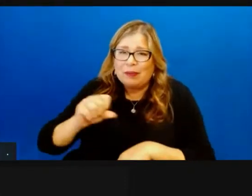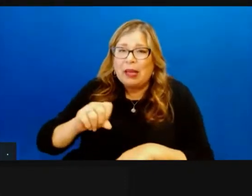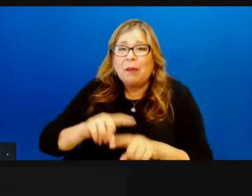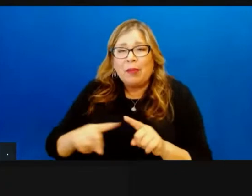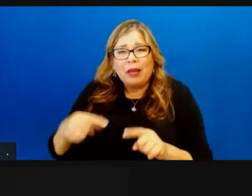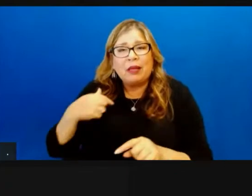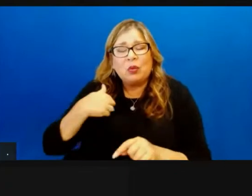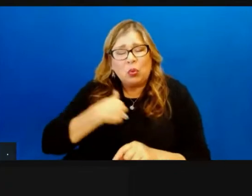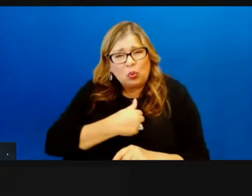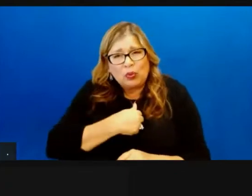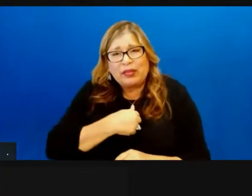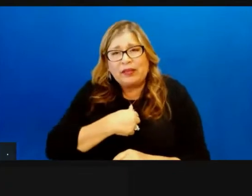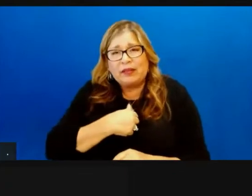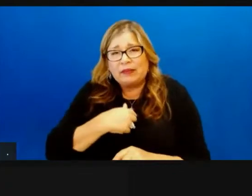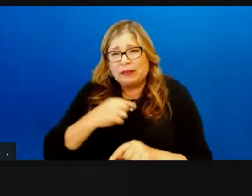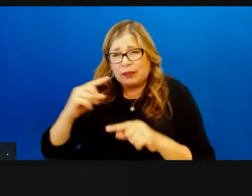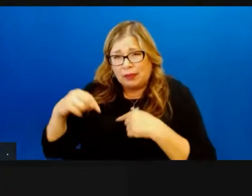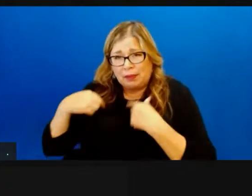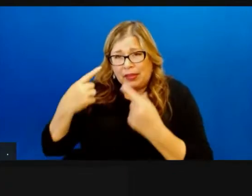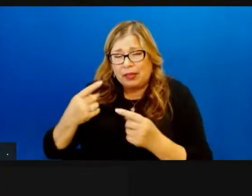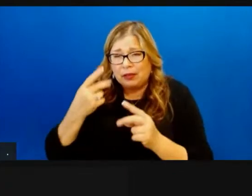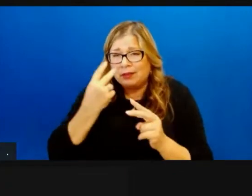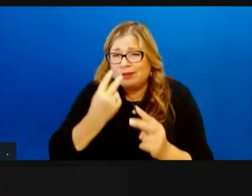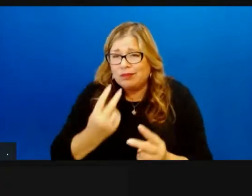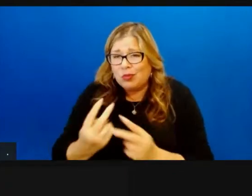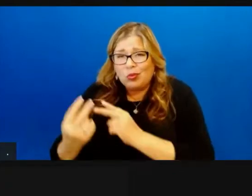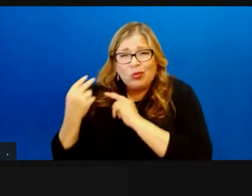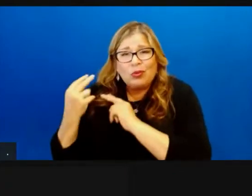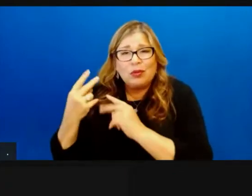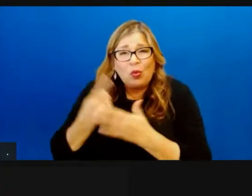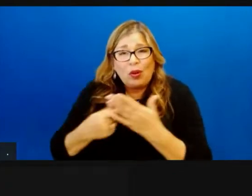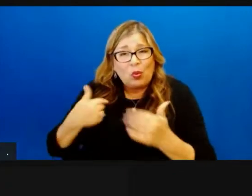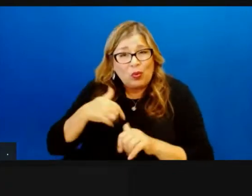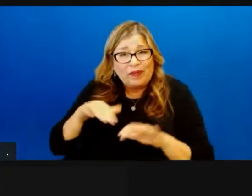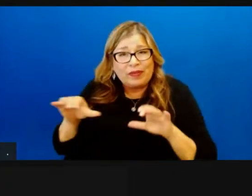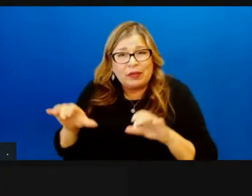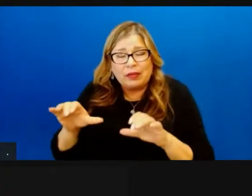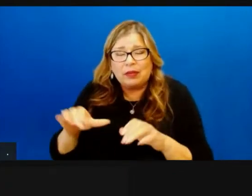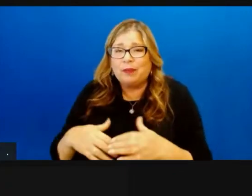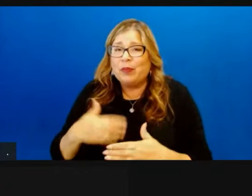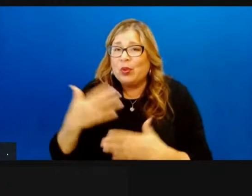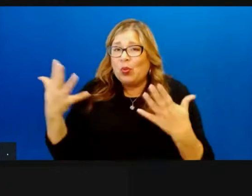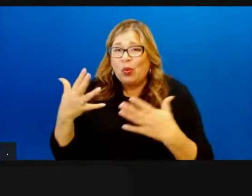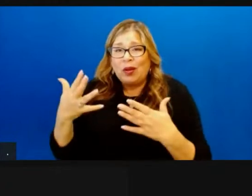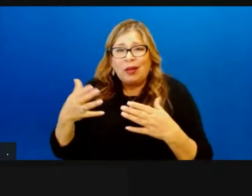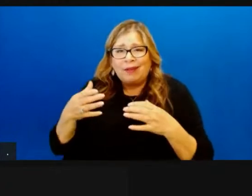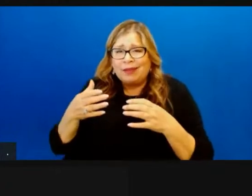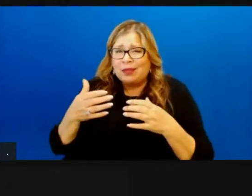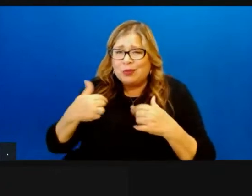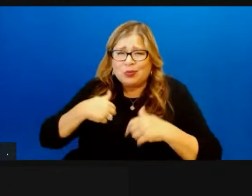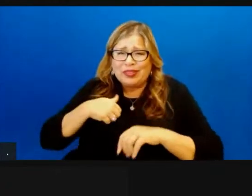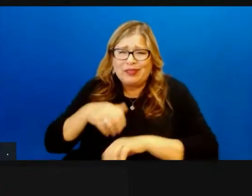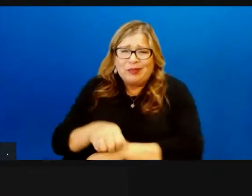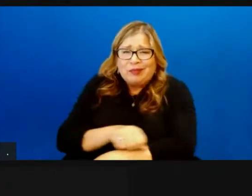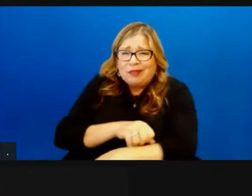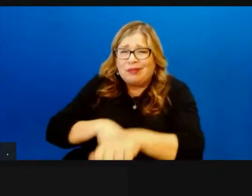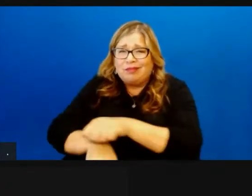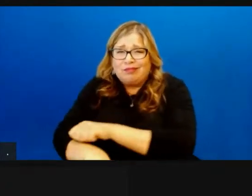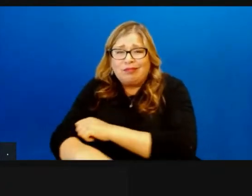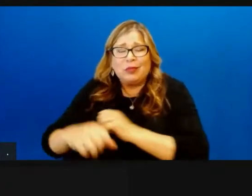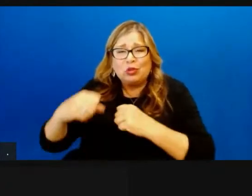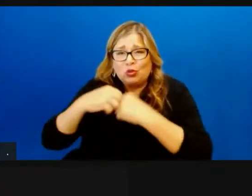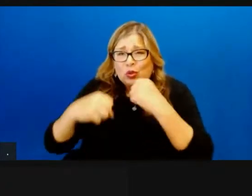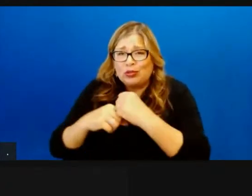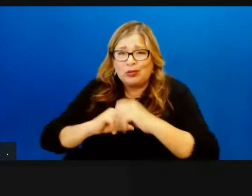tremendous investments and efforts and structures we've built up to help us get through the different twists and turns